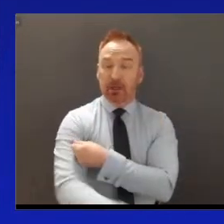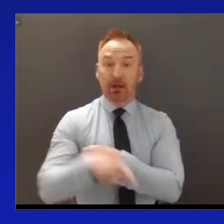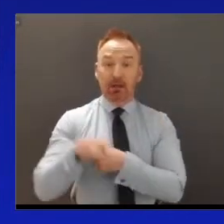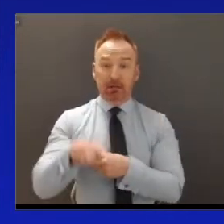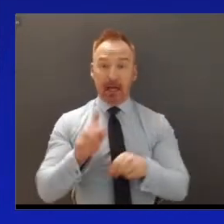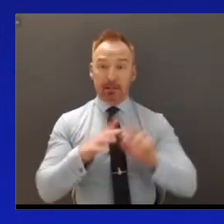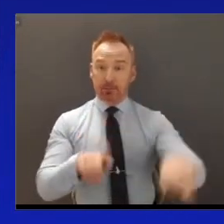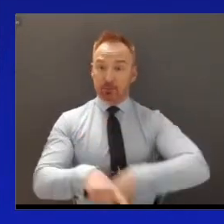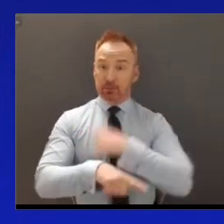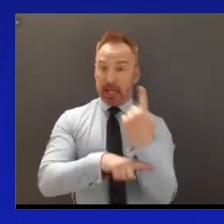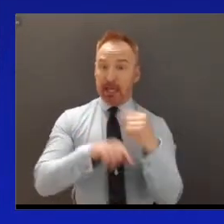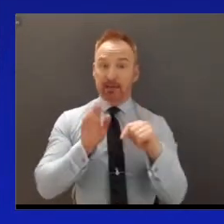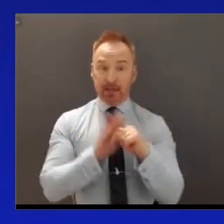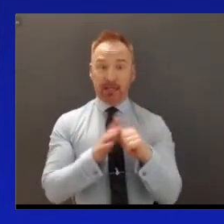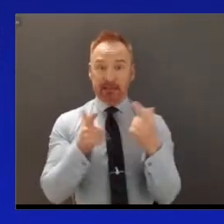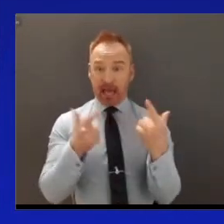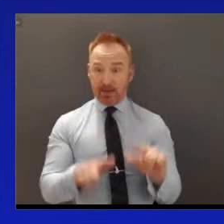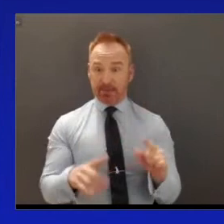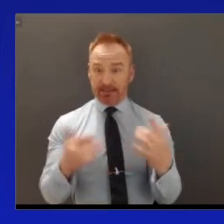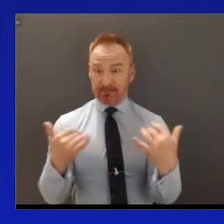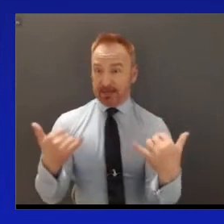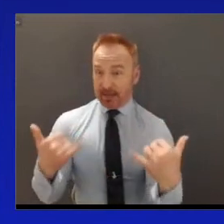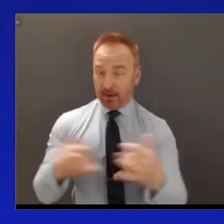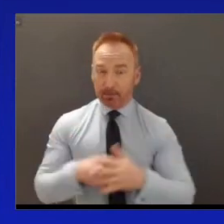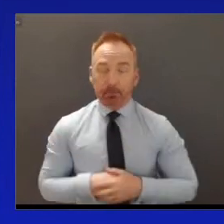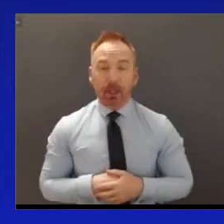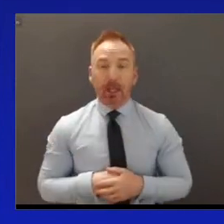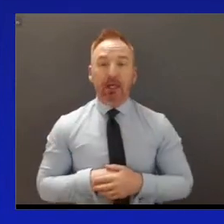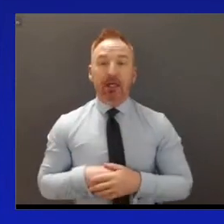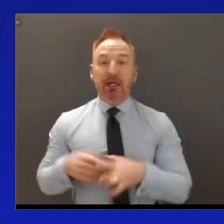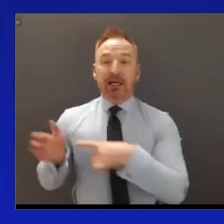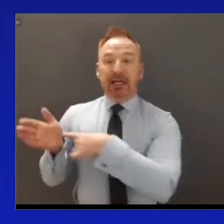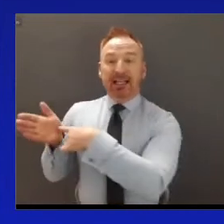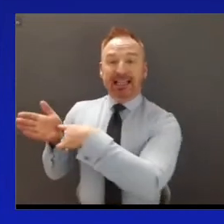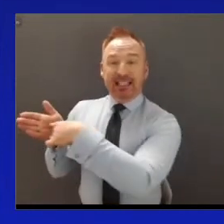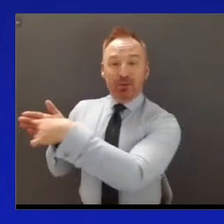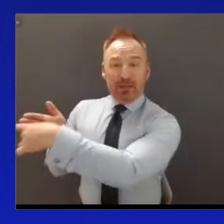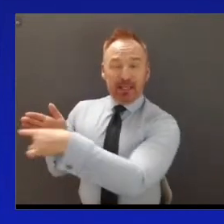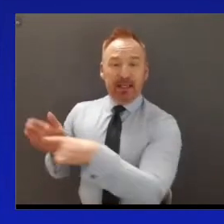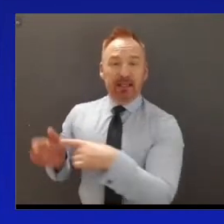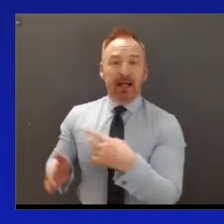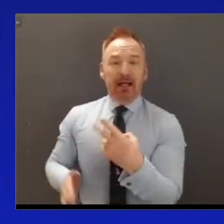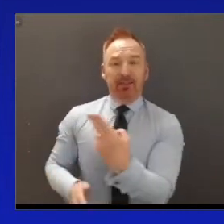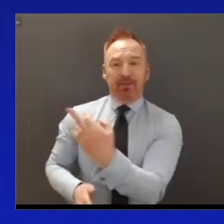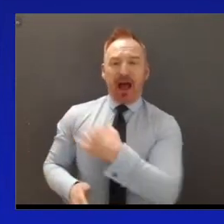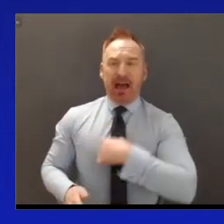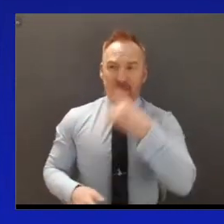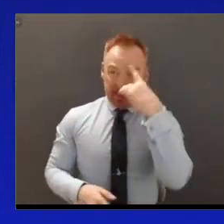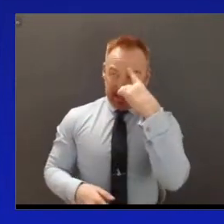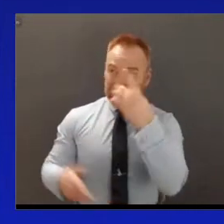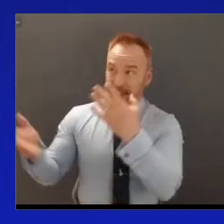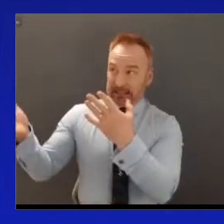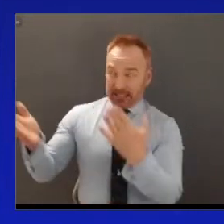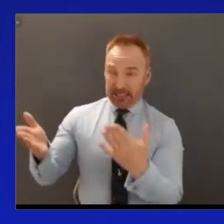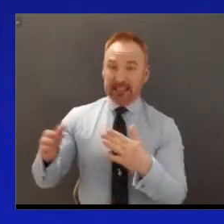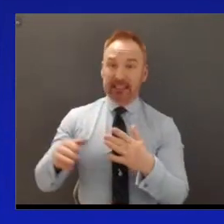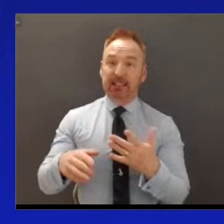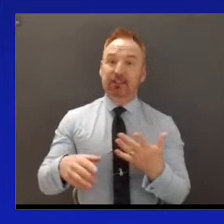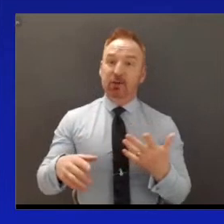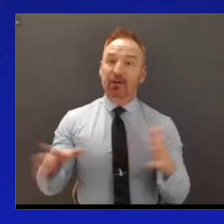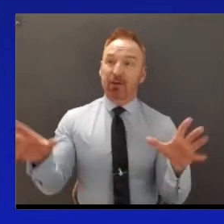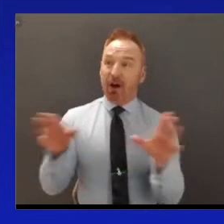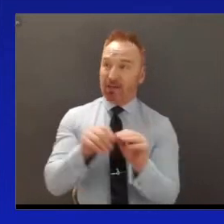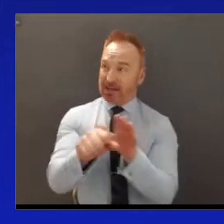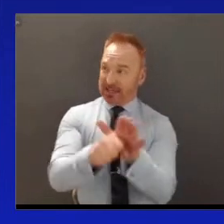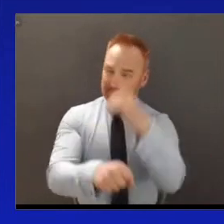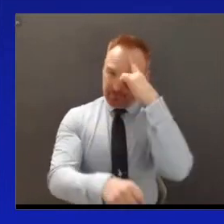tell you at the end of the week, we have enough to begin our second dose process. But again, we have to wait and see